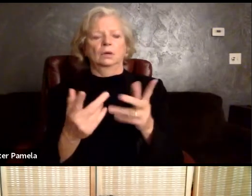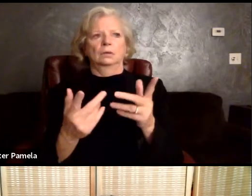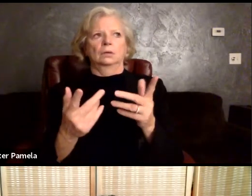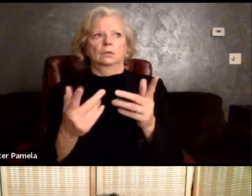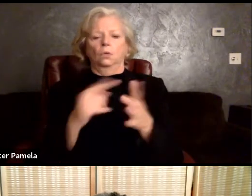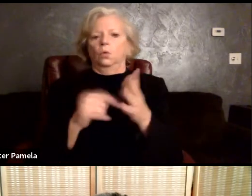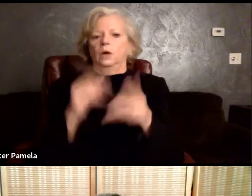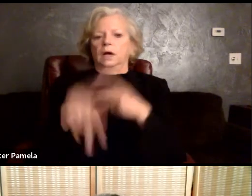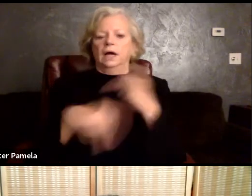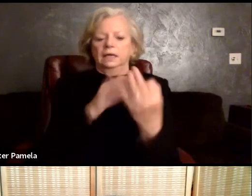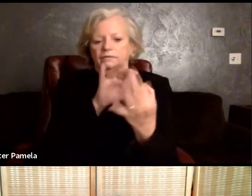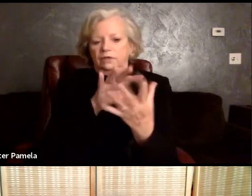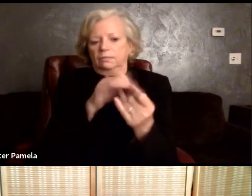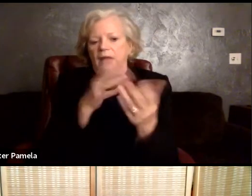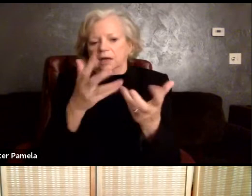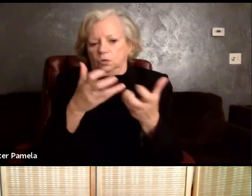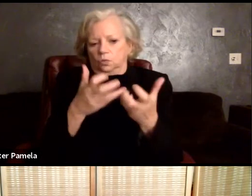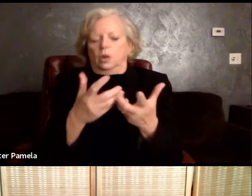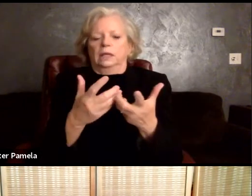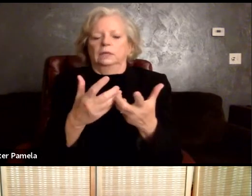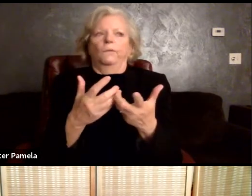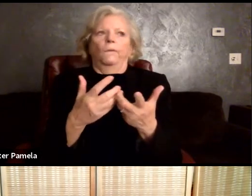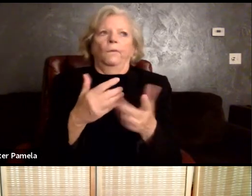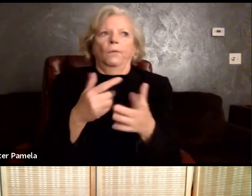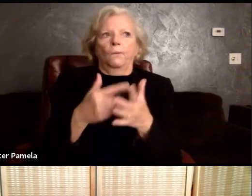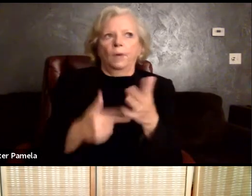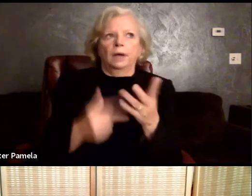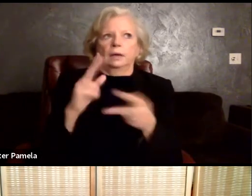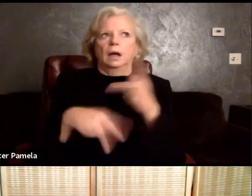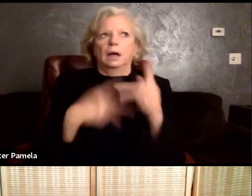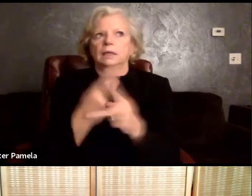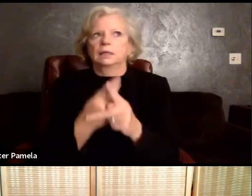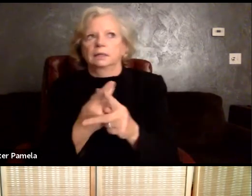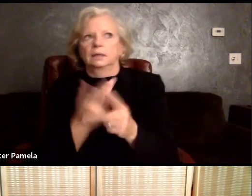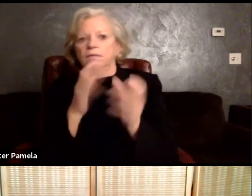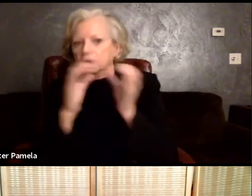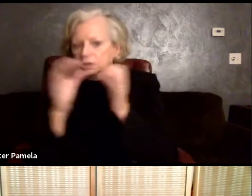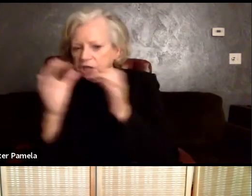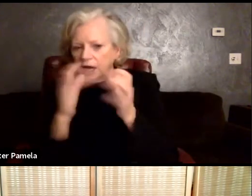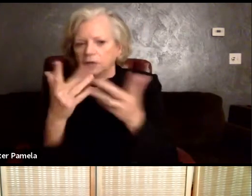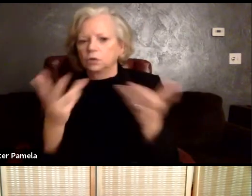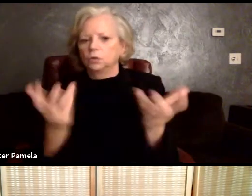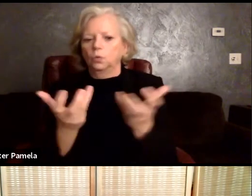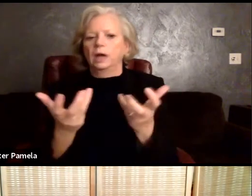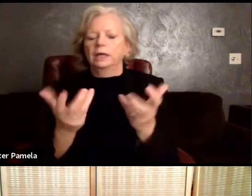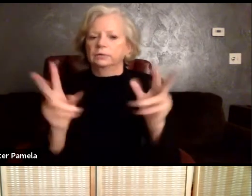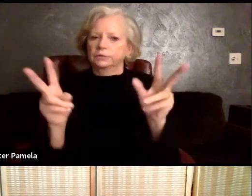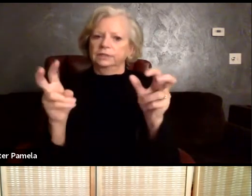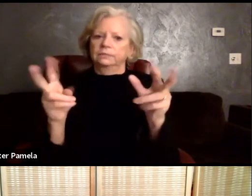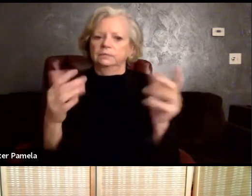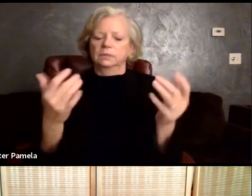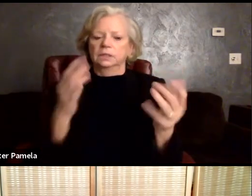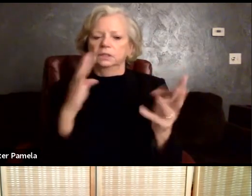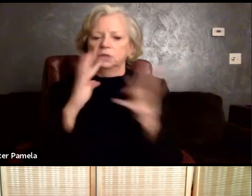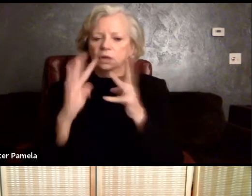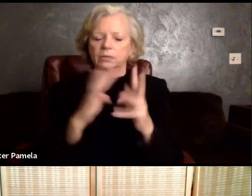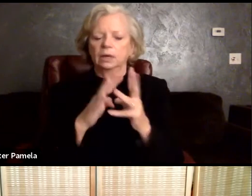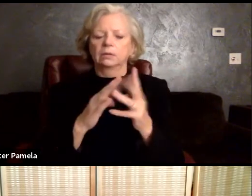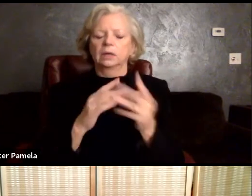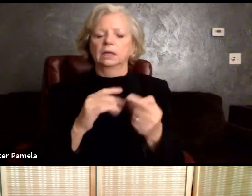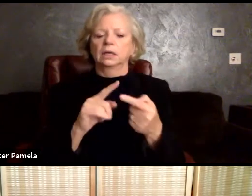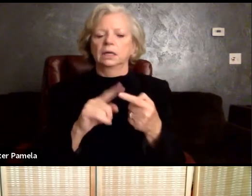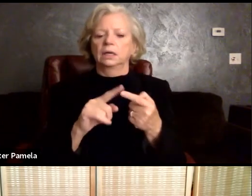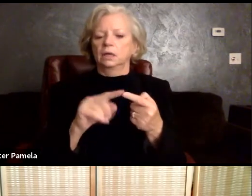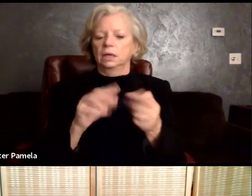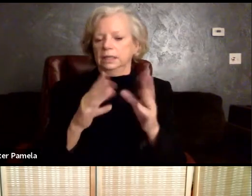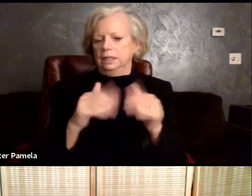that you all may have for us. We, as a reminder, have a meeting in November,